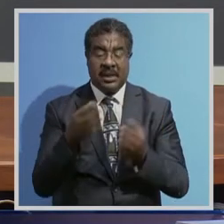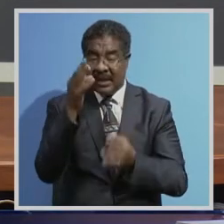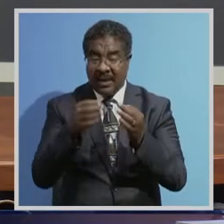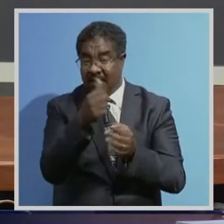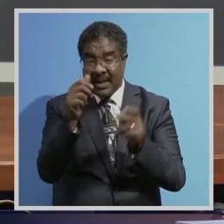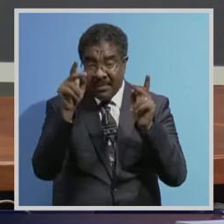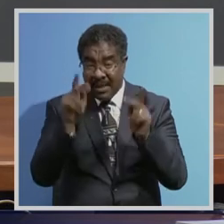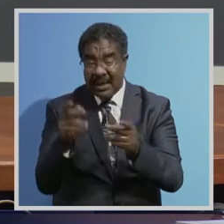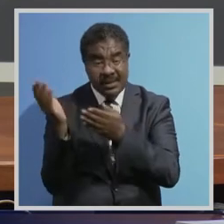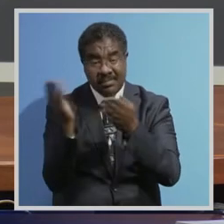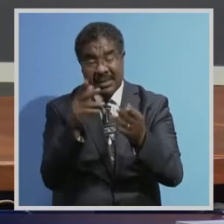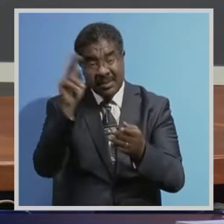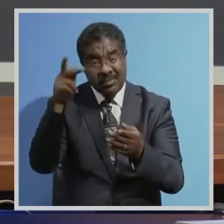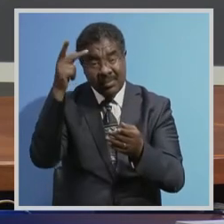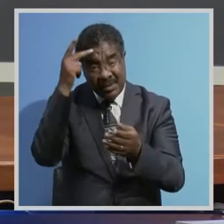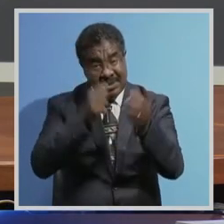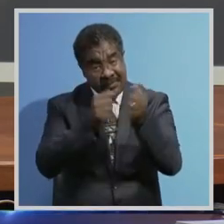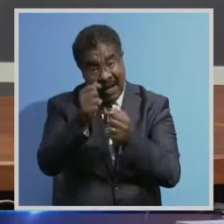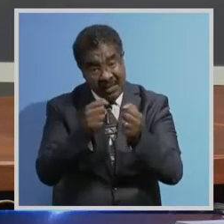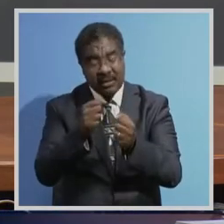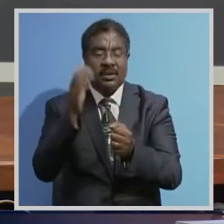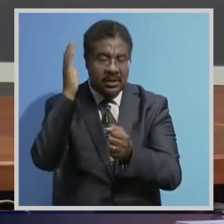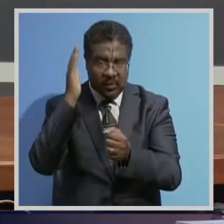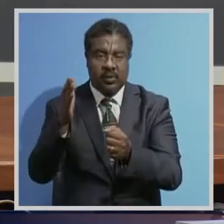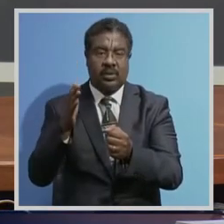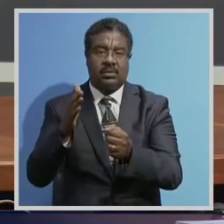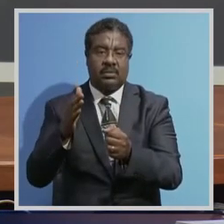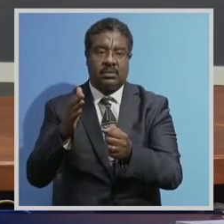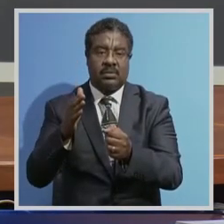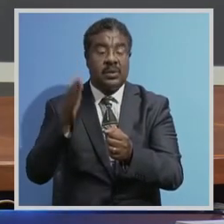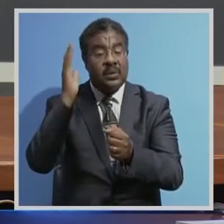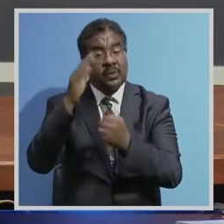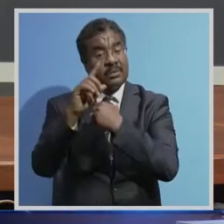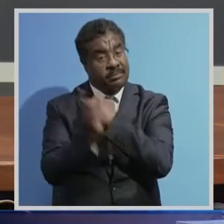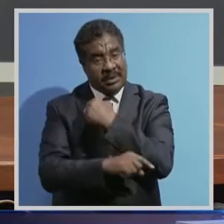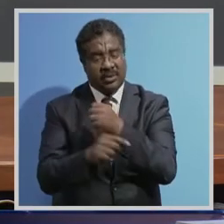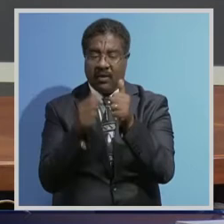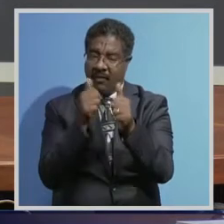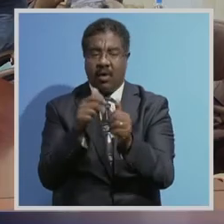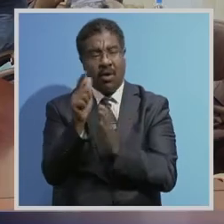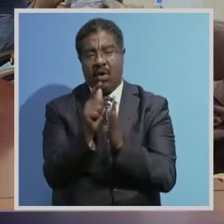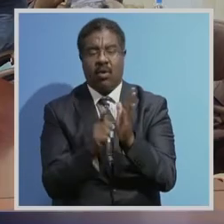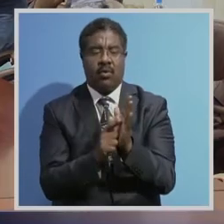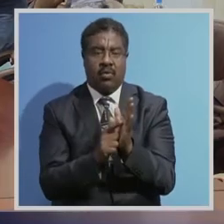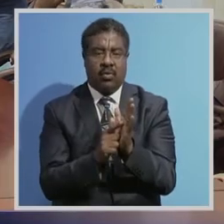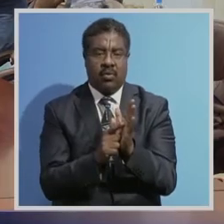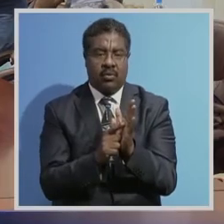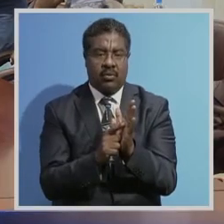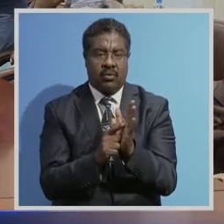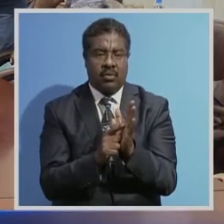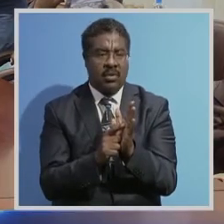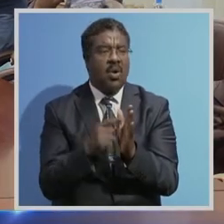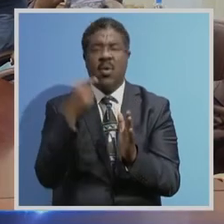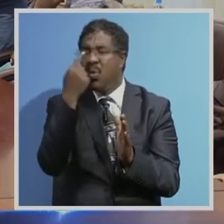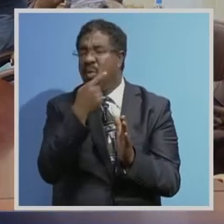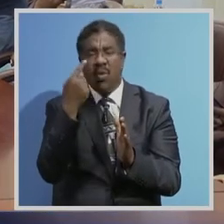political violence shall be dealt with in accordance with the law and regardless